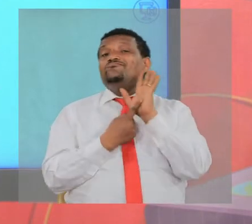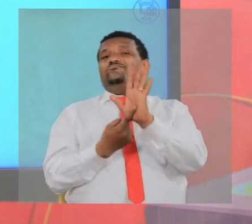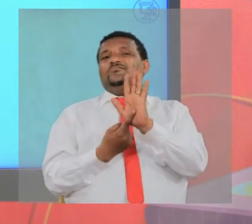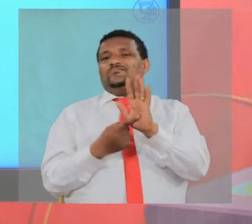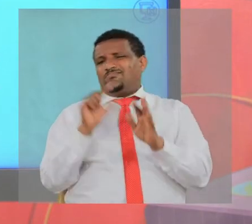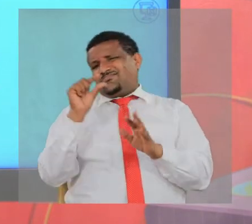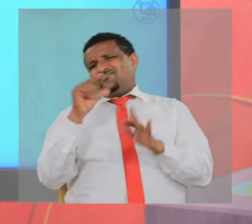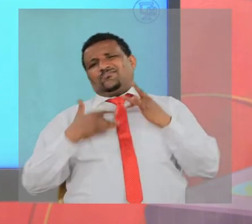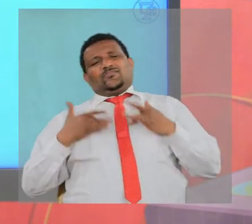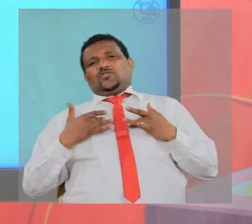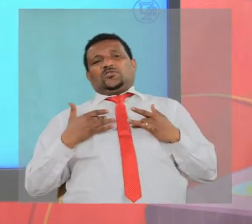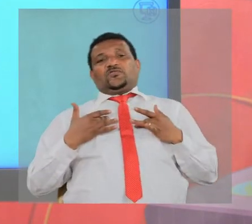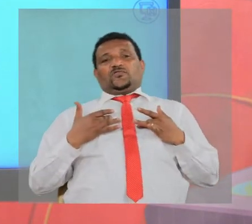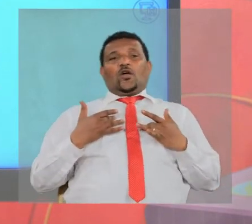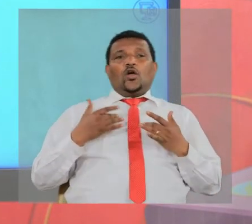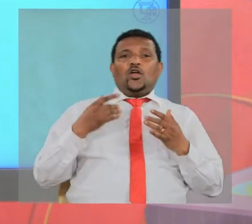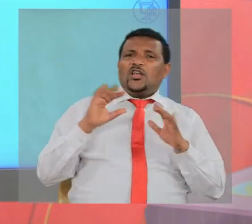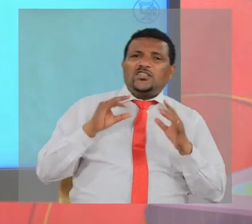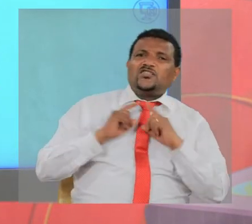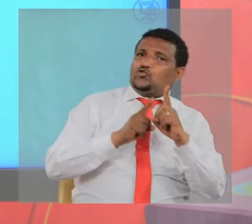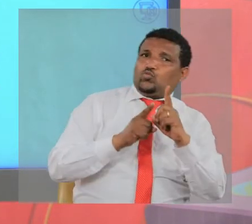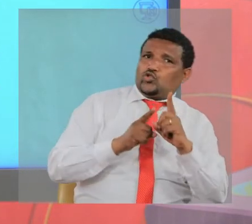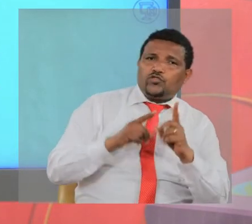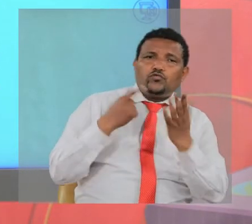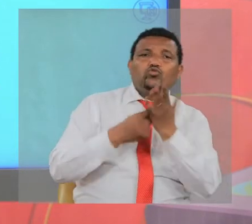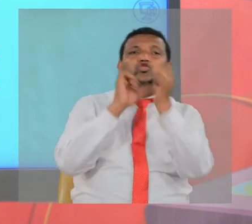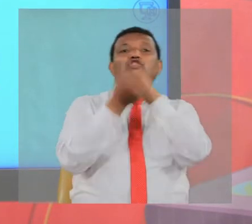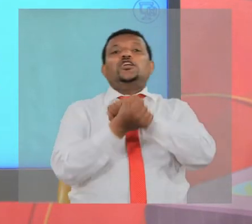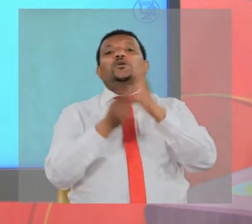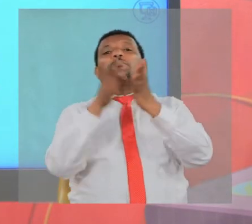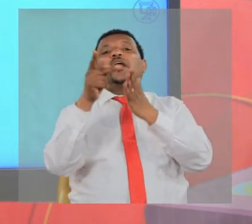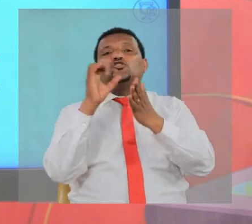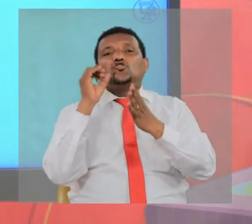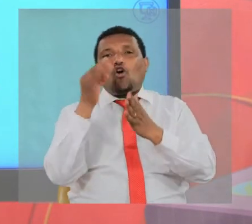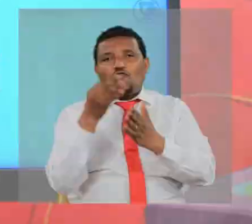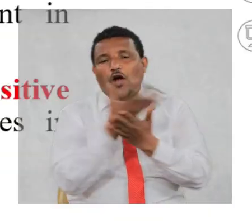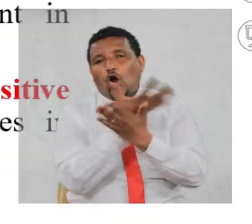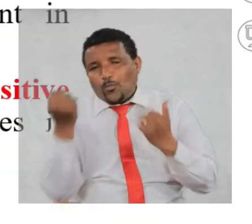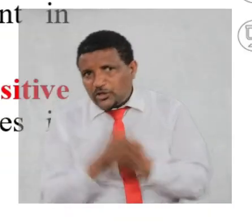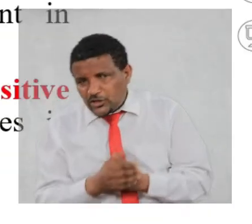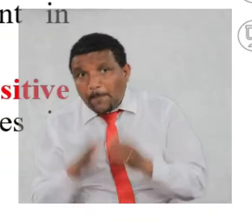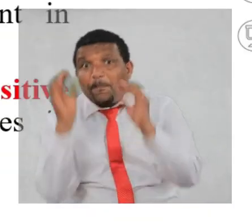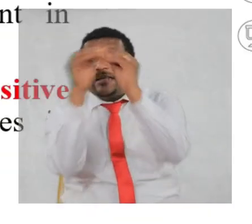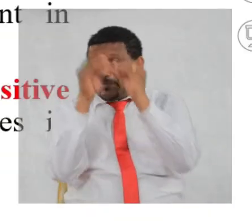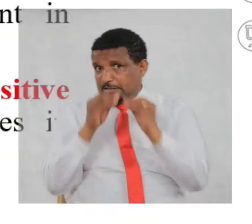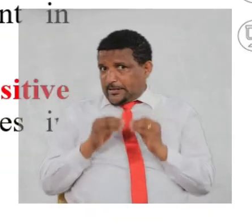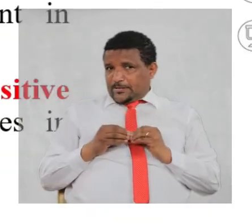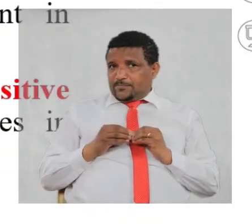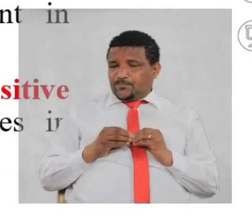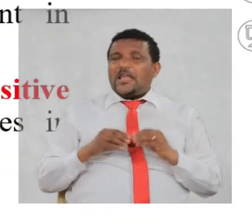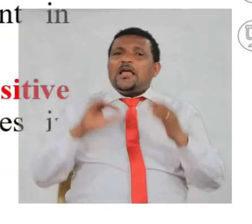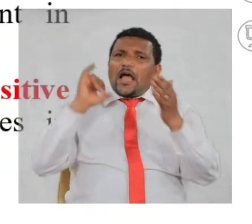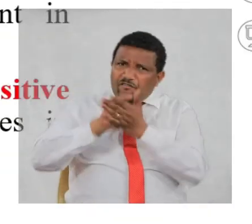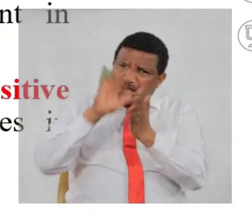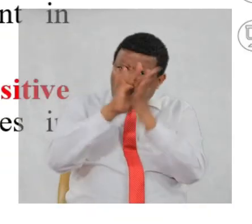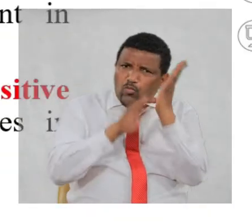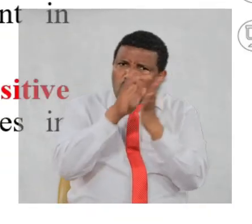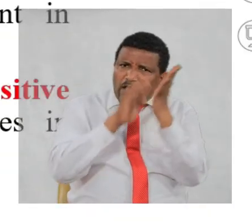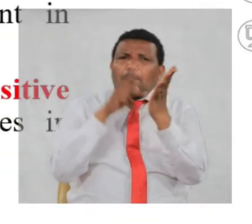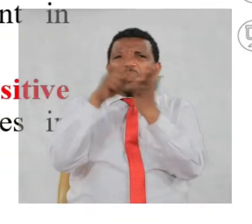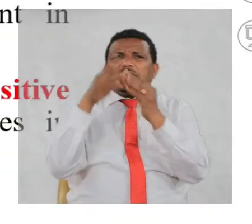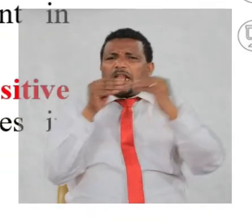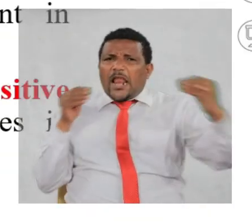is less sensitive or less responsive to changes in price of a commodity. Mathematically, after calculating the